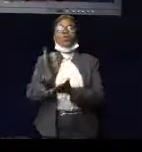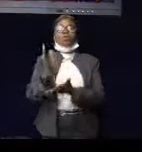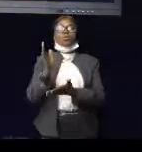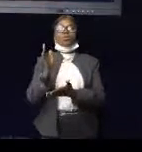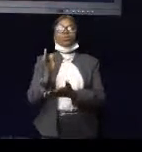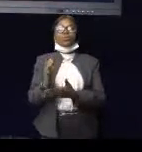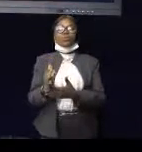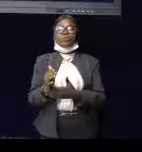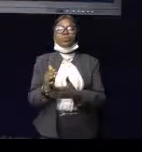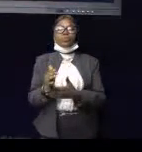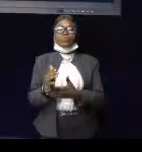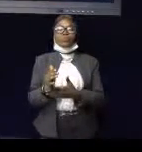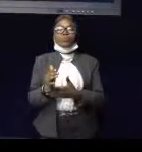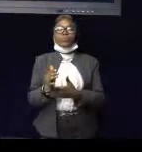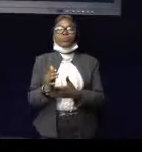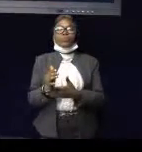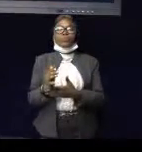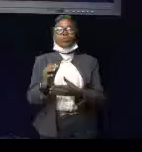homework.